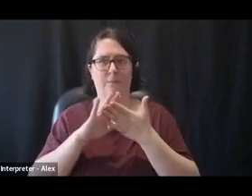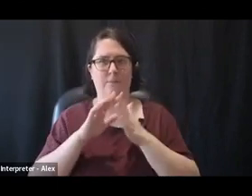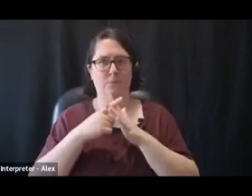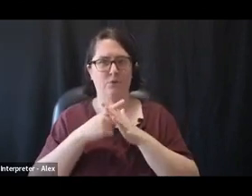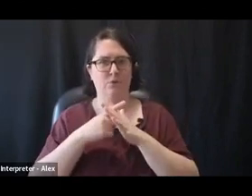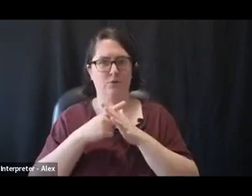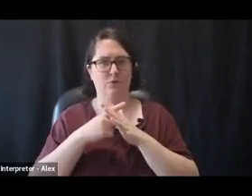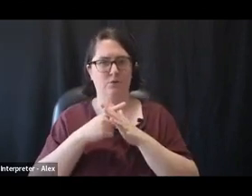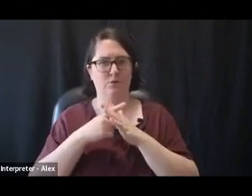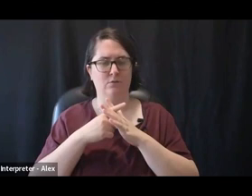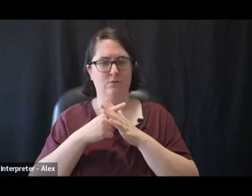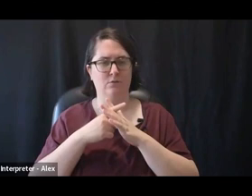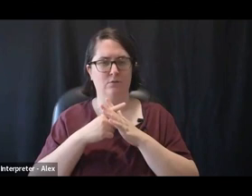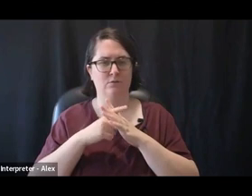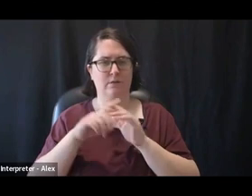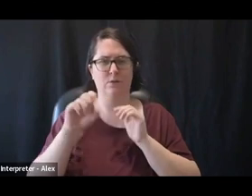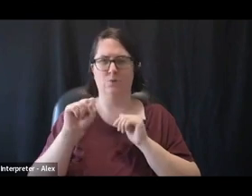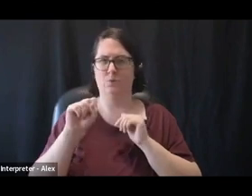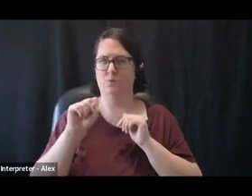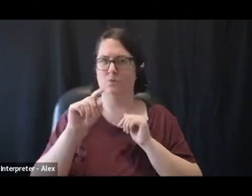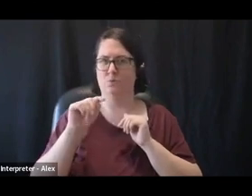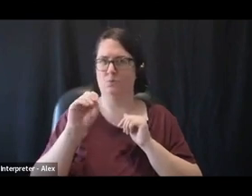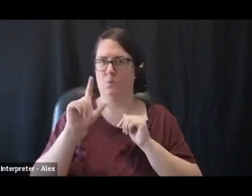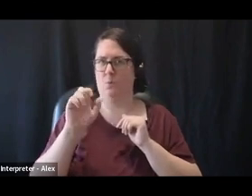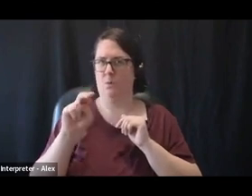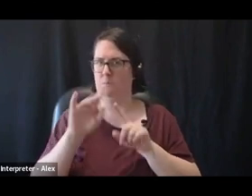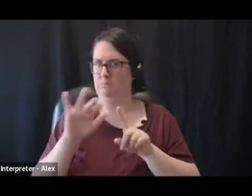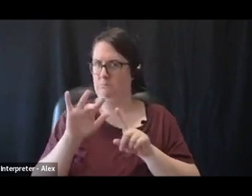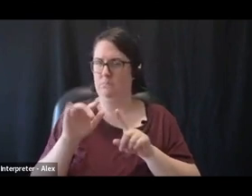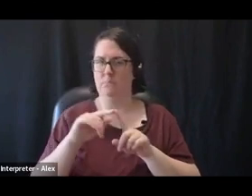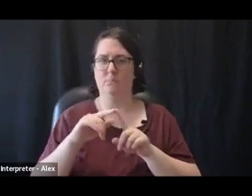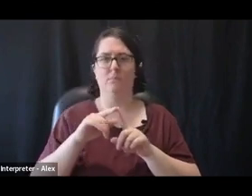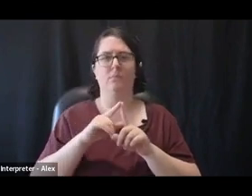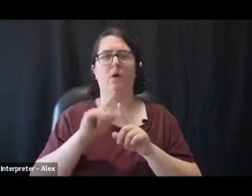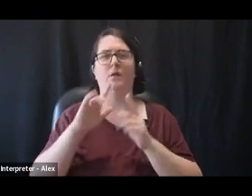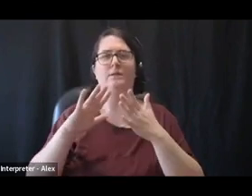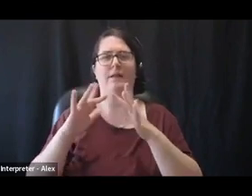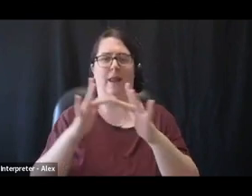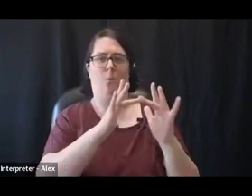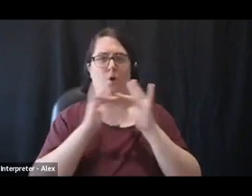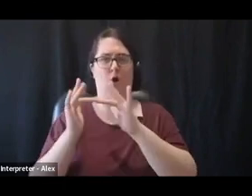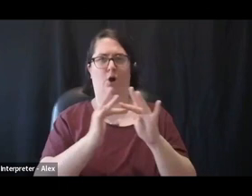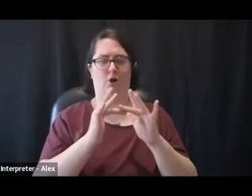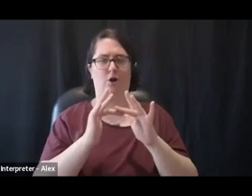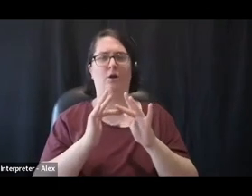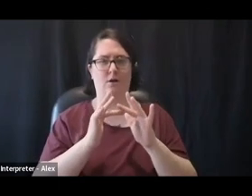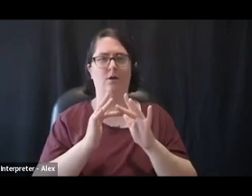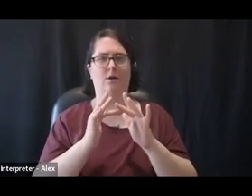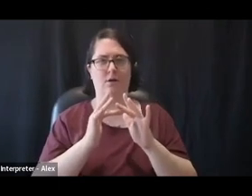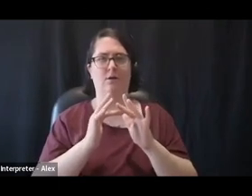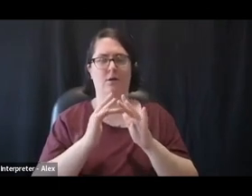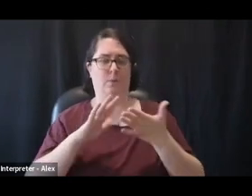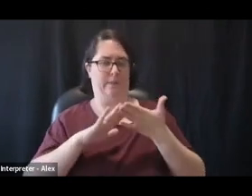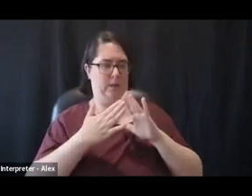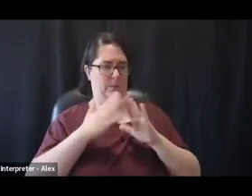This mesh begins as a stolon, exactly, where you created a community mesh network with the Center 221A, which is a way for a community